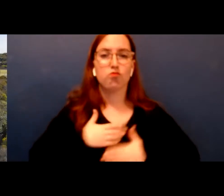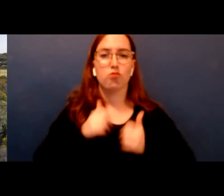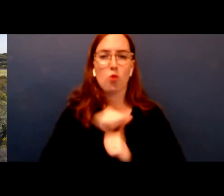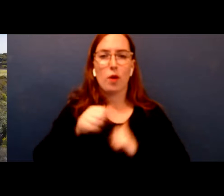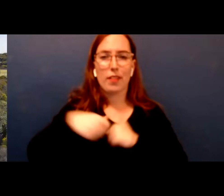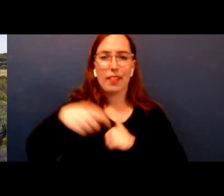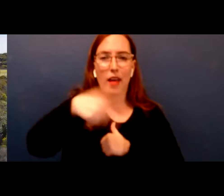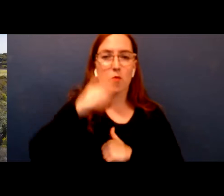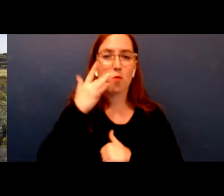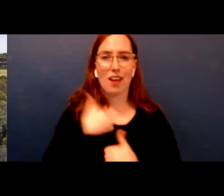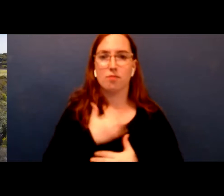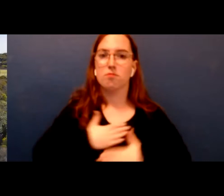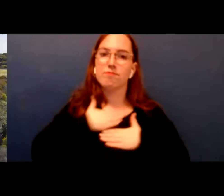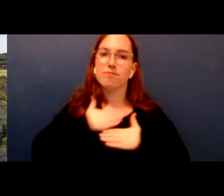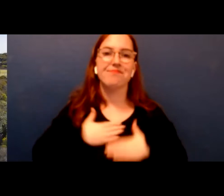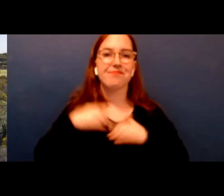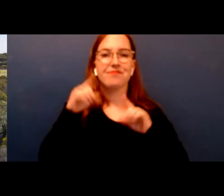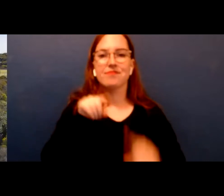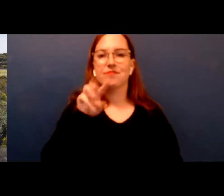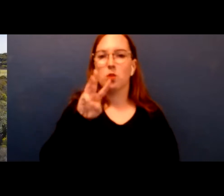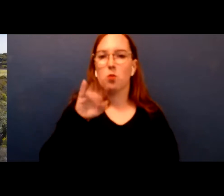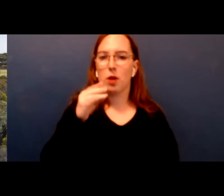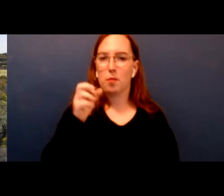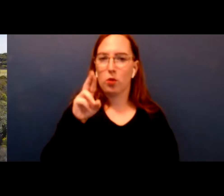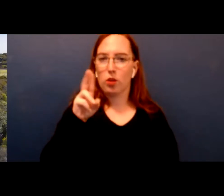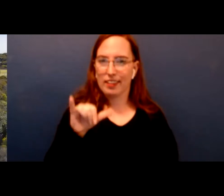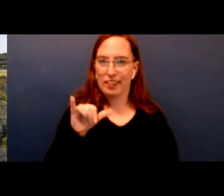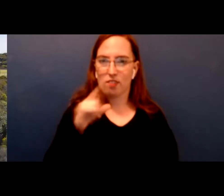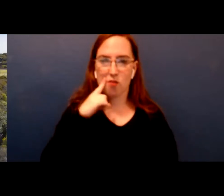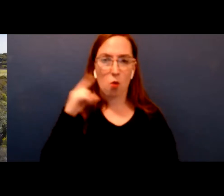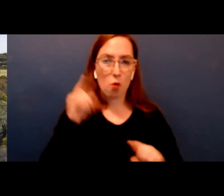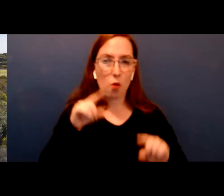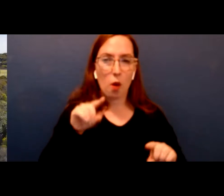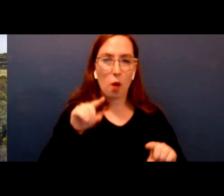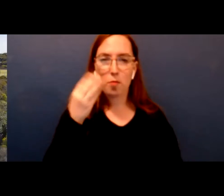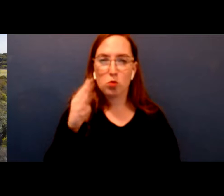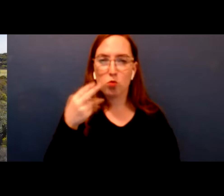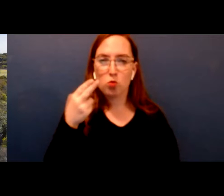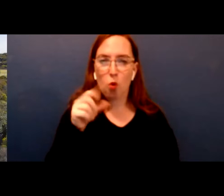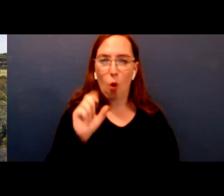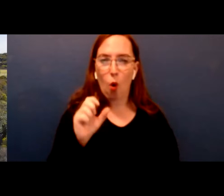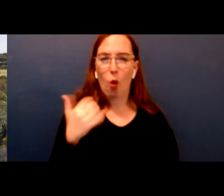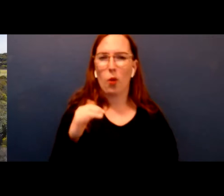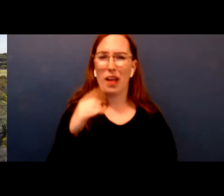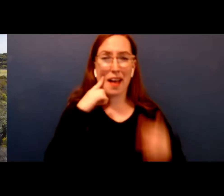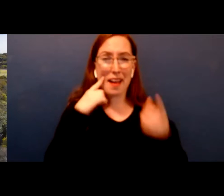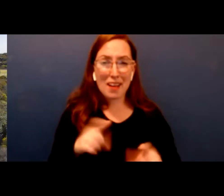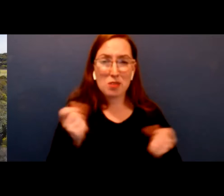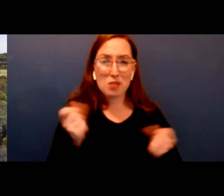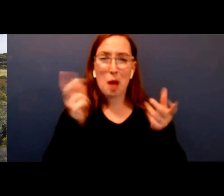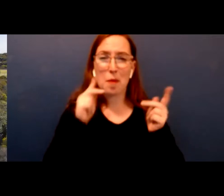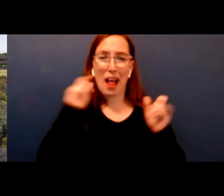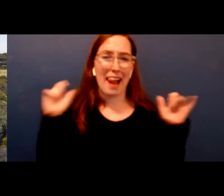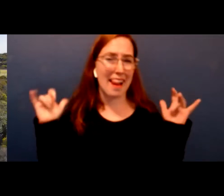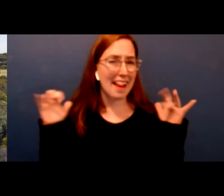Hole in Wimberley. And it was decimated by overuse and just a great place to go swimming. And if you got there